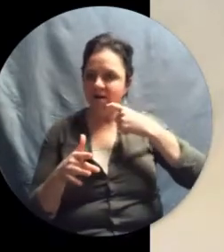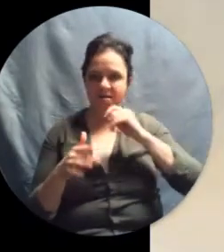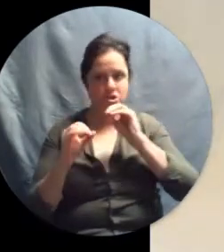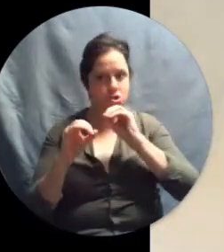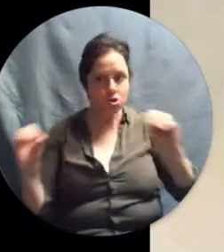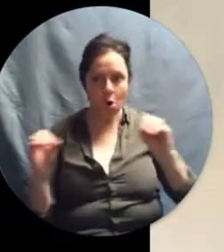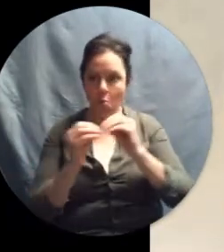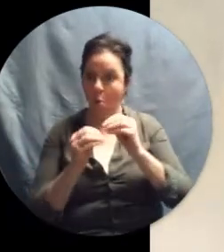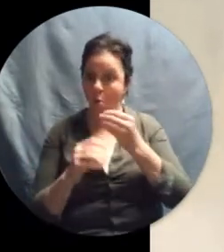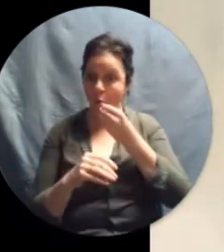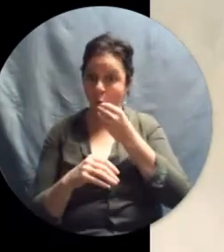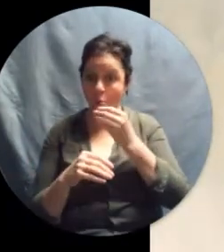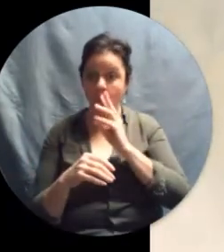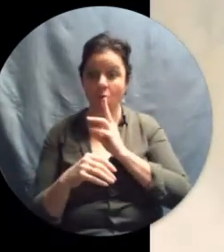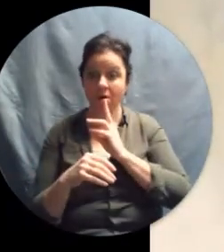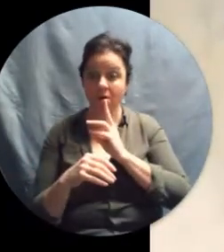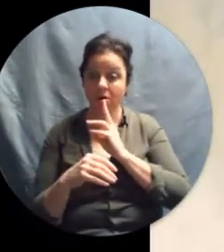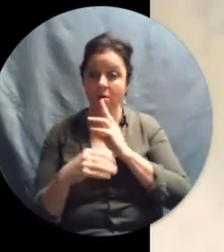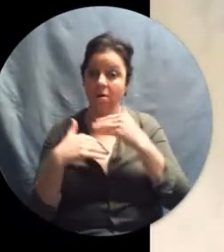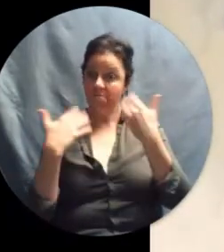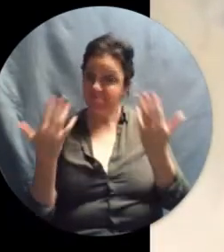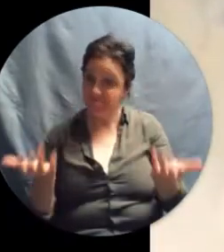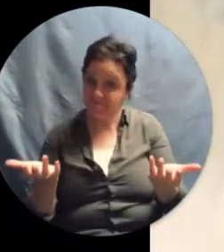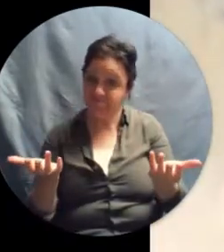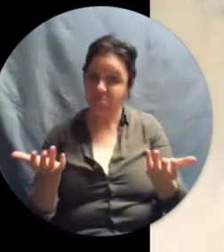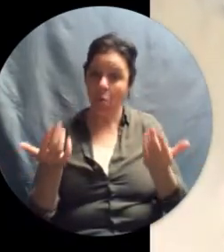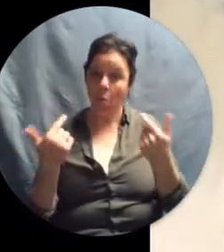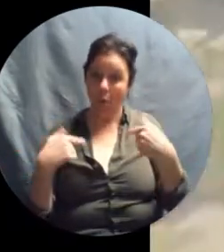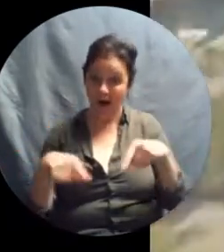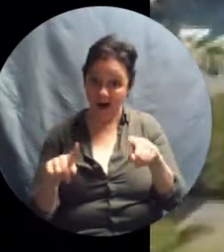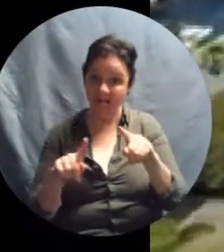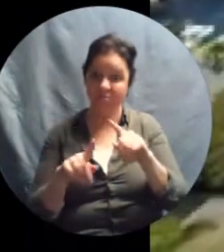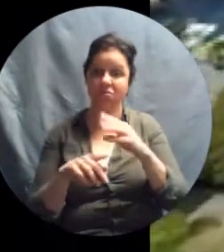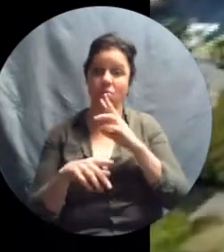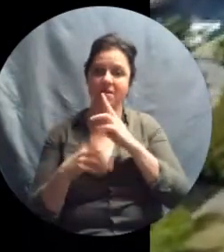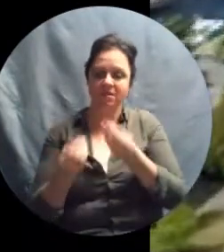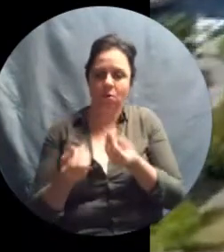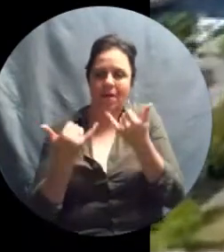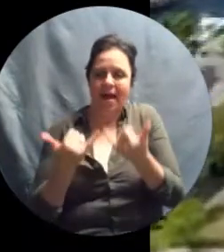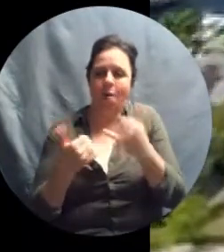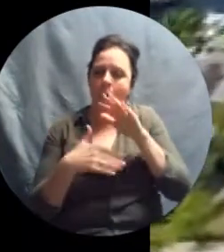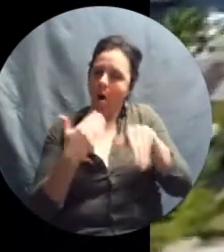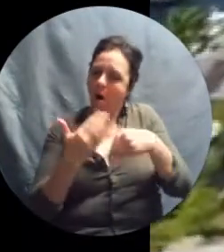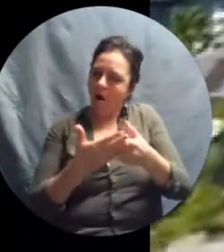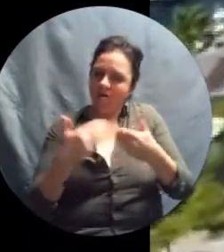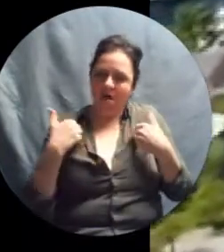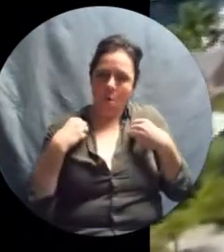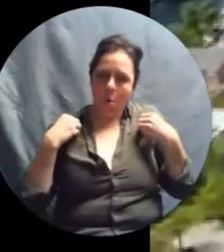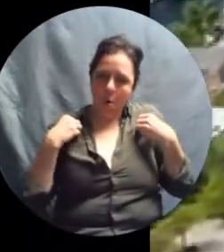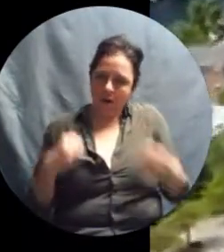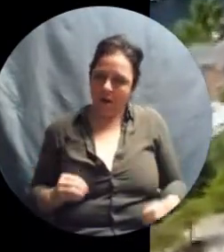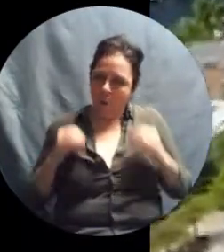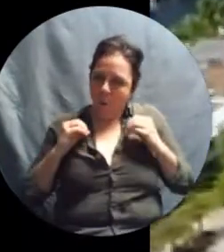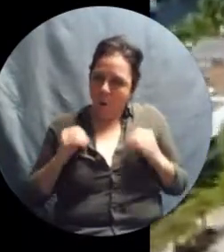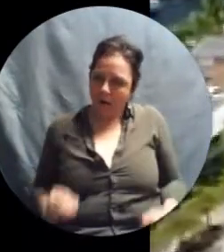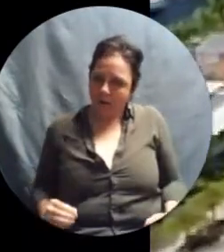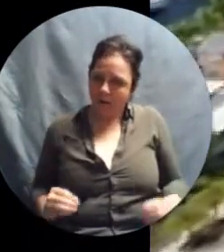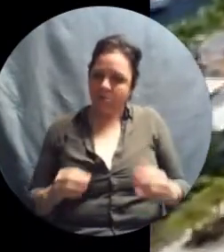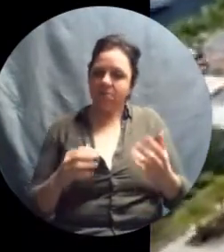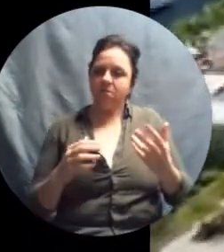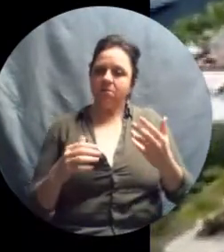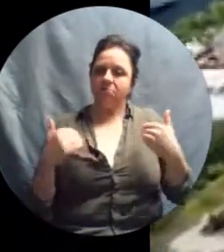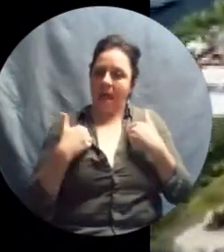carrying out those ecological services that it did while it was a wetland. And so all the organisms that were living there, that are a lot of them that are